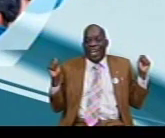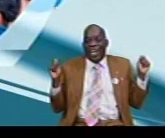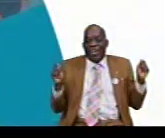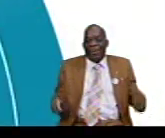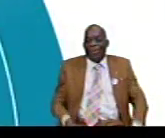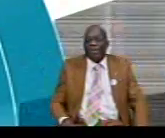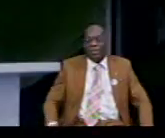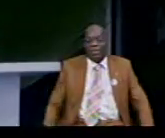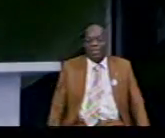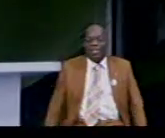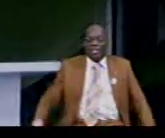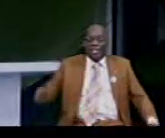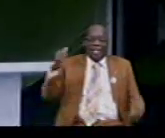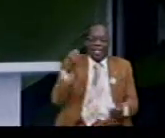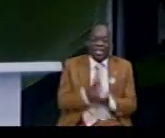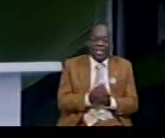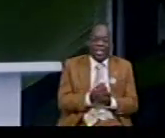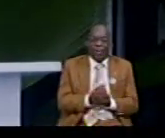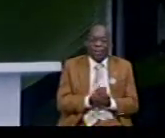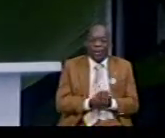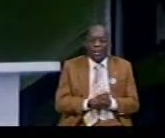Hallelujah. Amen.